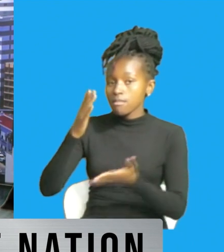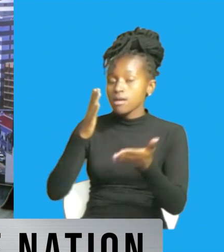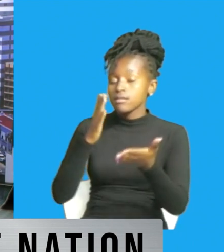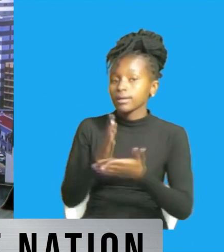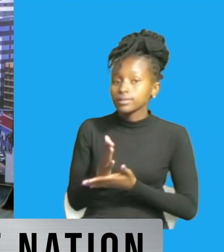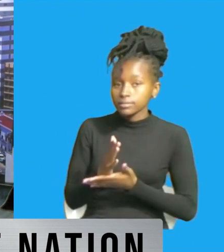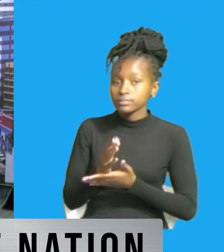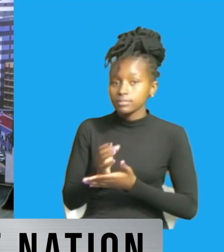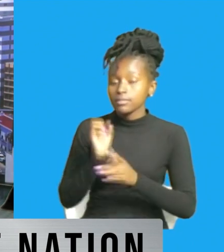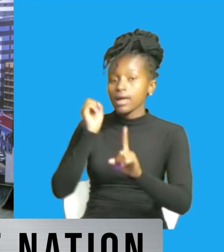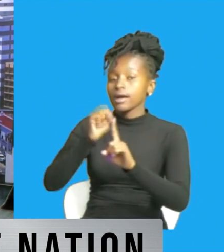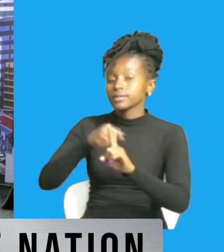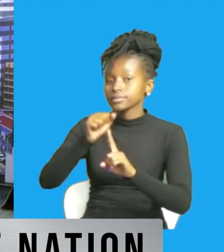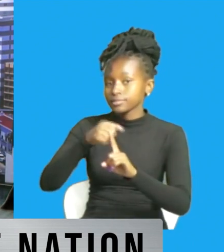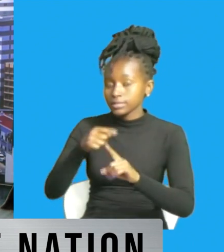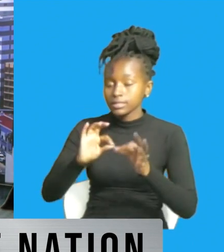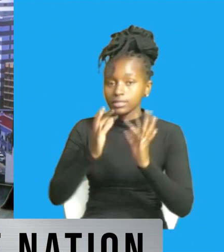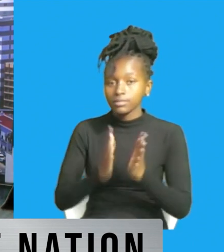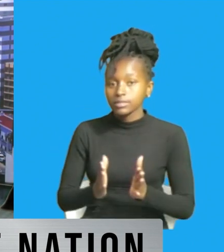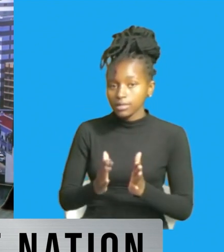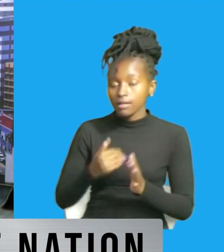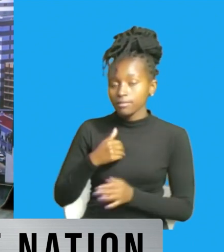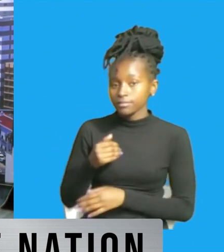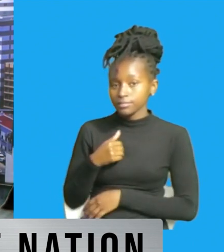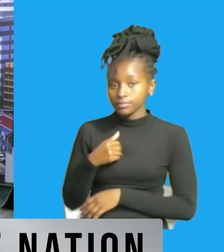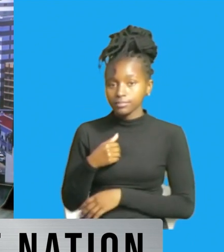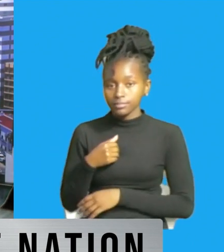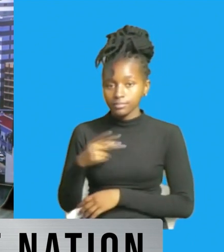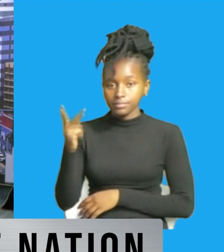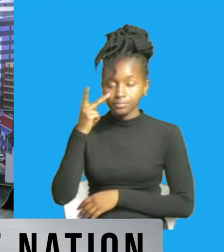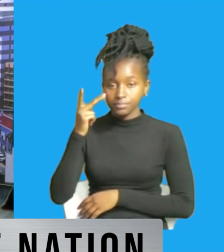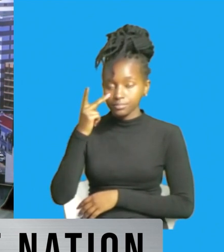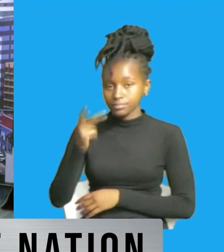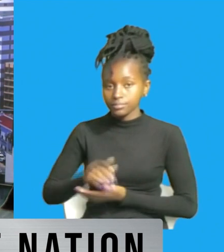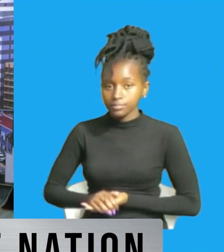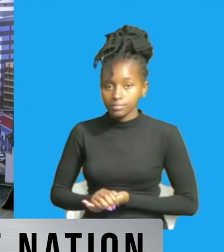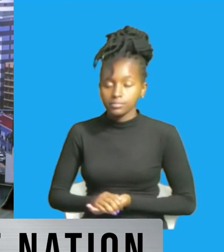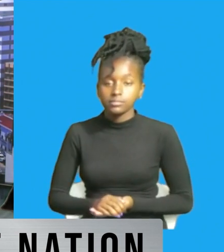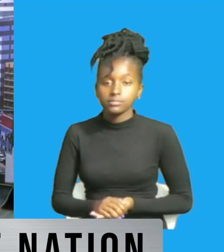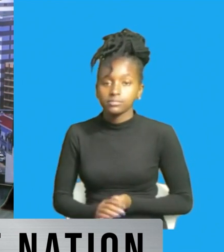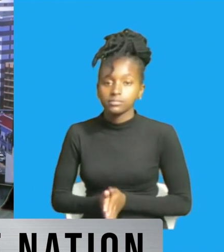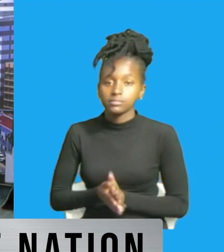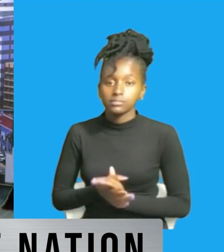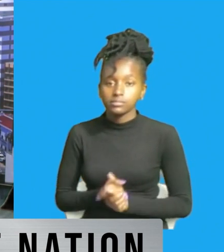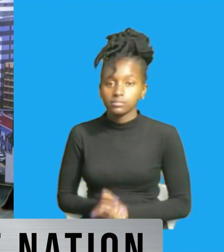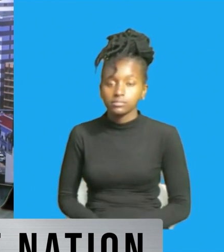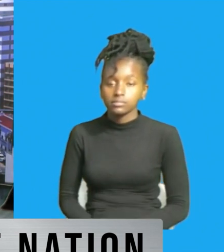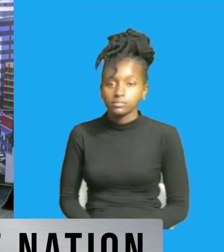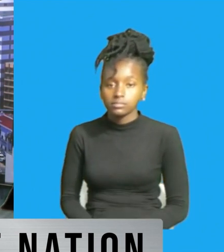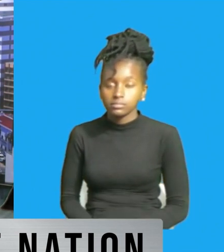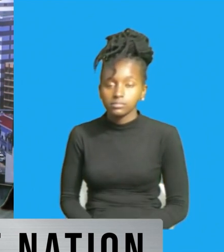Activists. Our sign language interpreter is Esther Kendi.